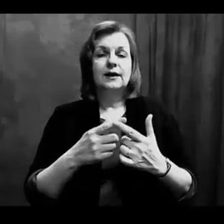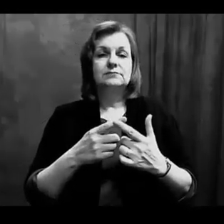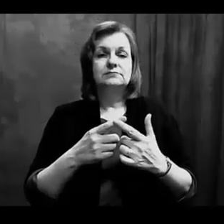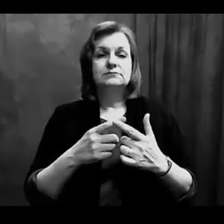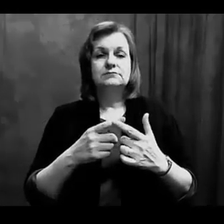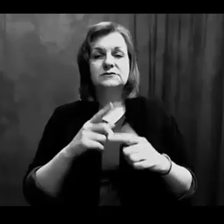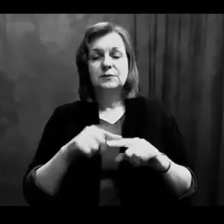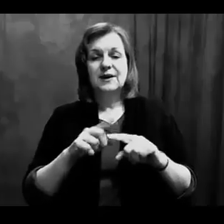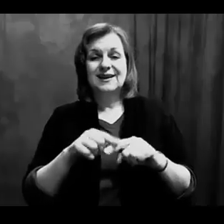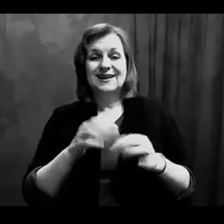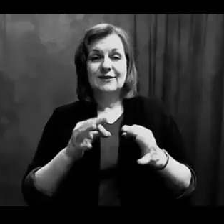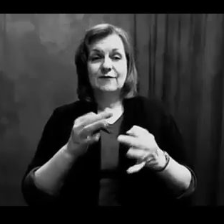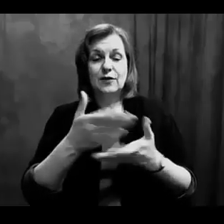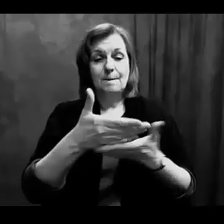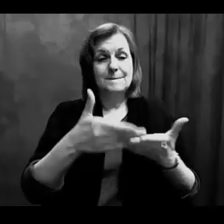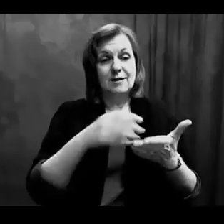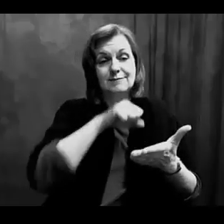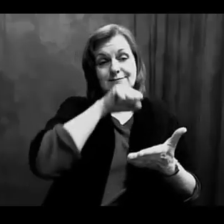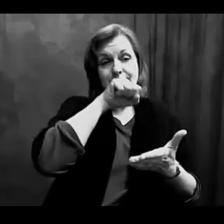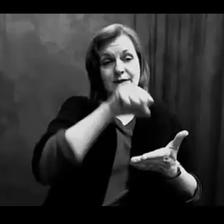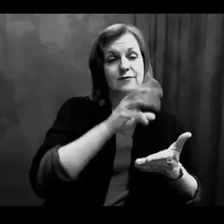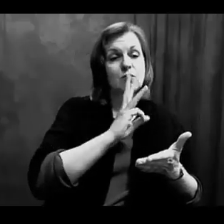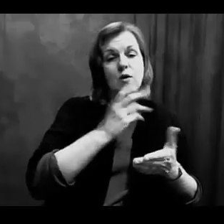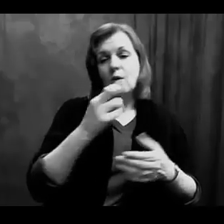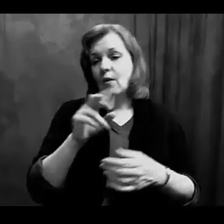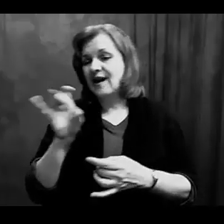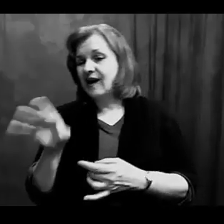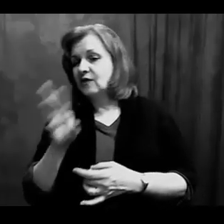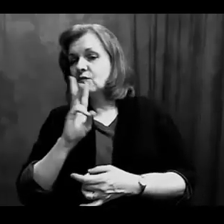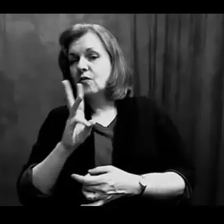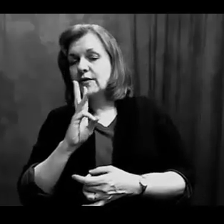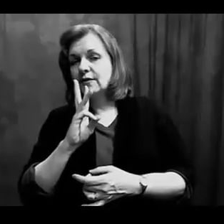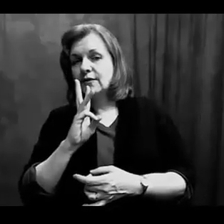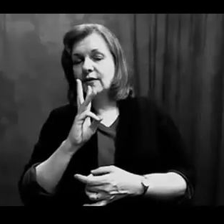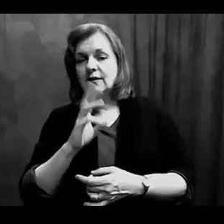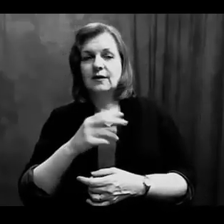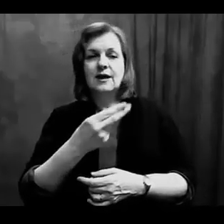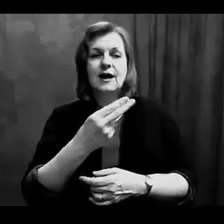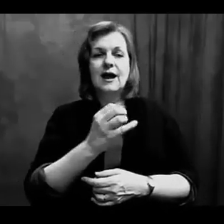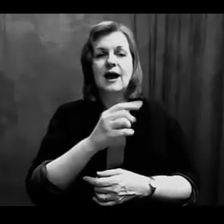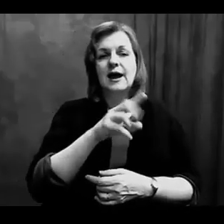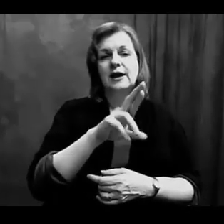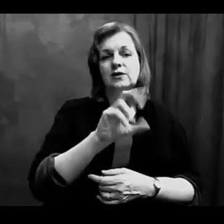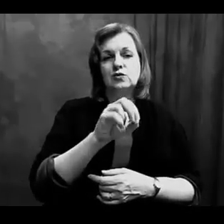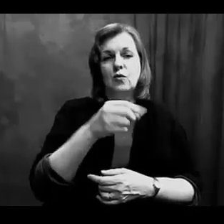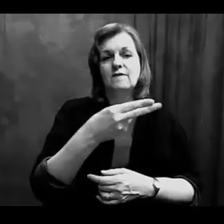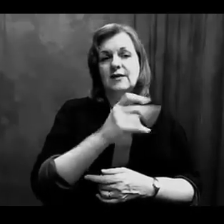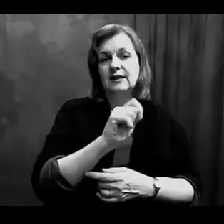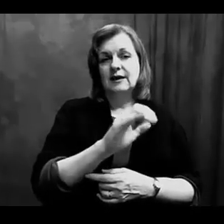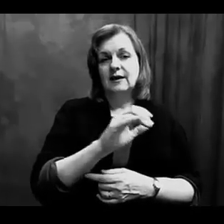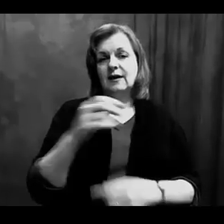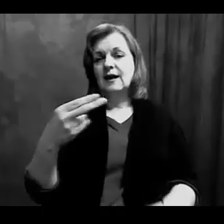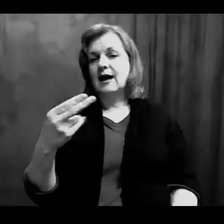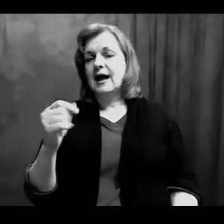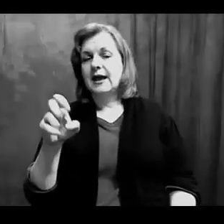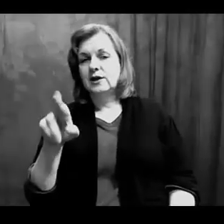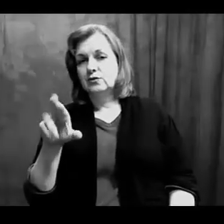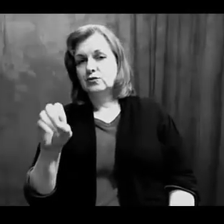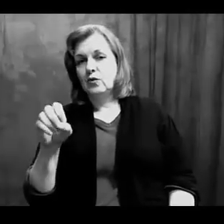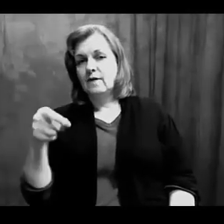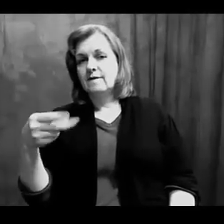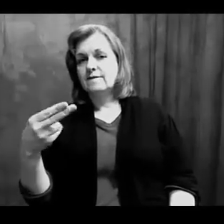on water. And it's going to be based on the love or hate for water. So hydrophilic